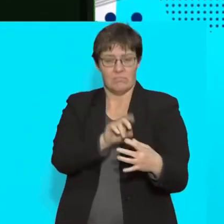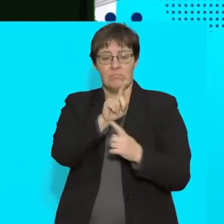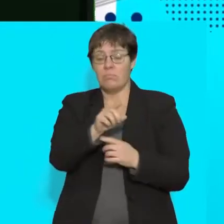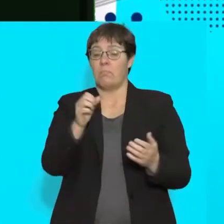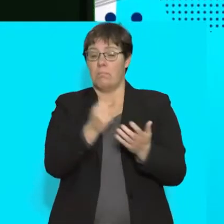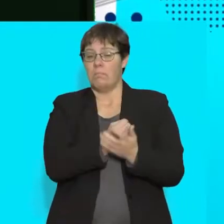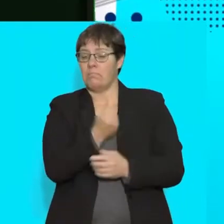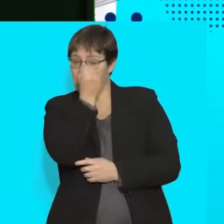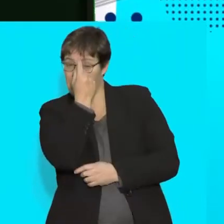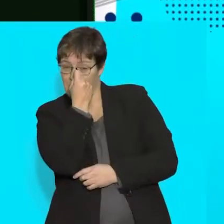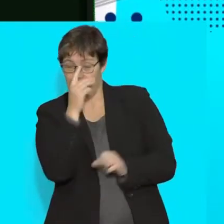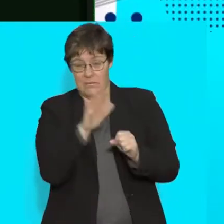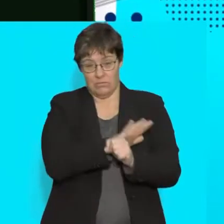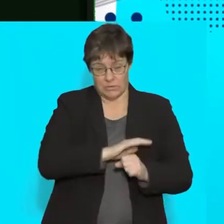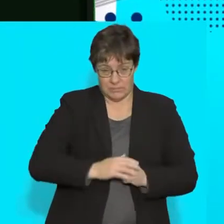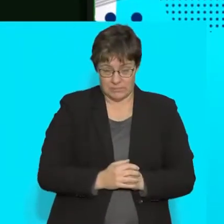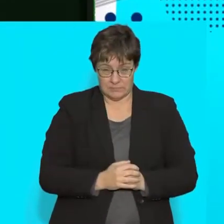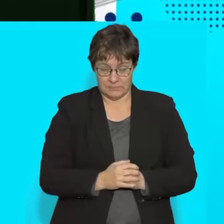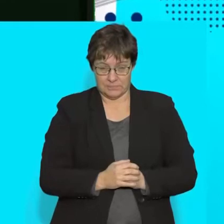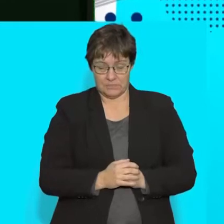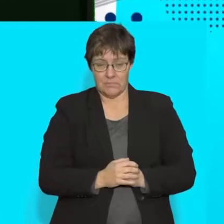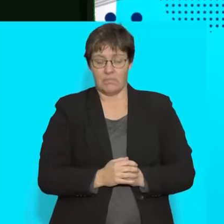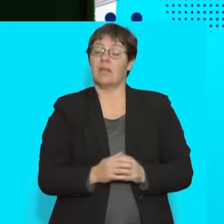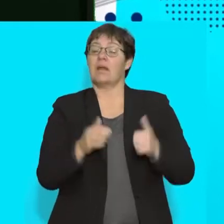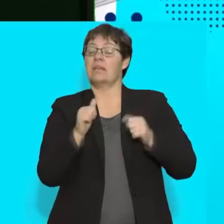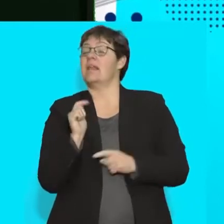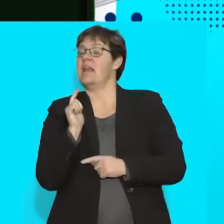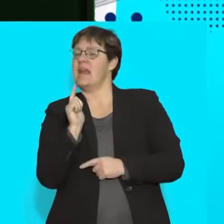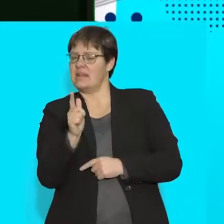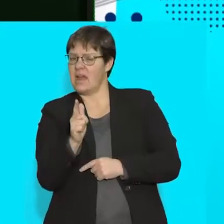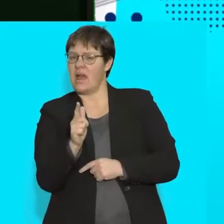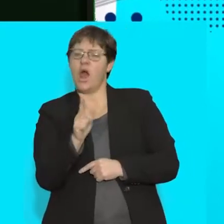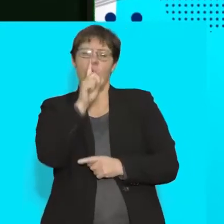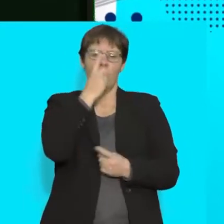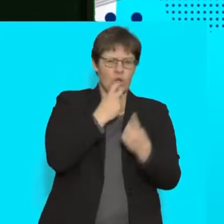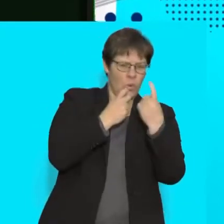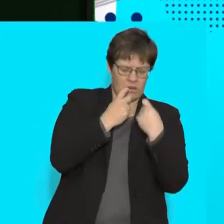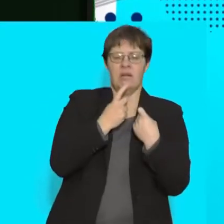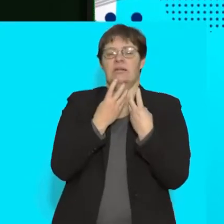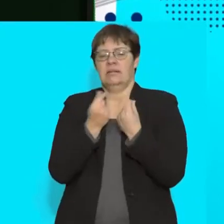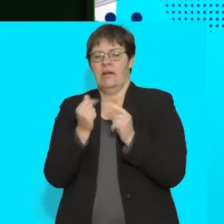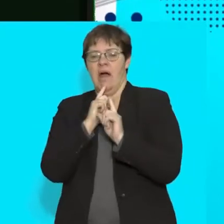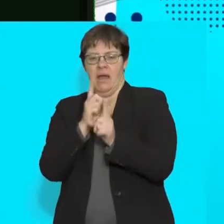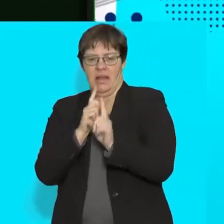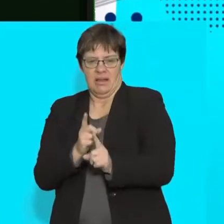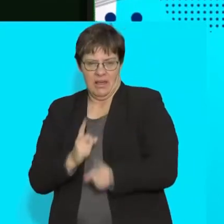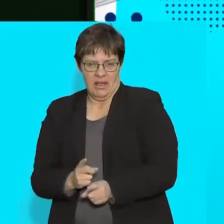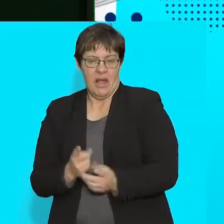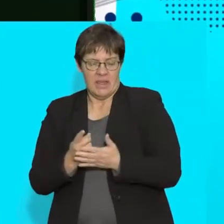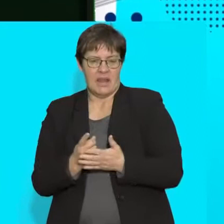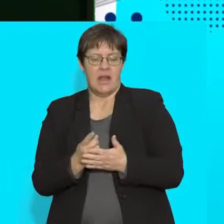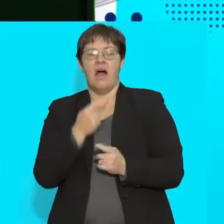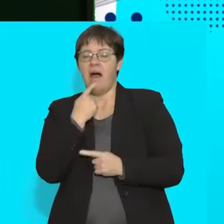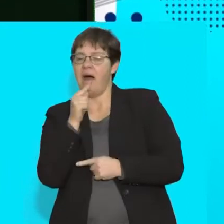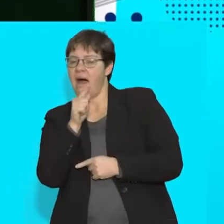to understand by now, and then at a later stage solve some questions and then throw in some theorems that you really